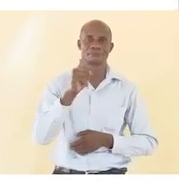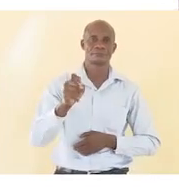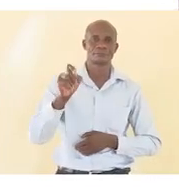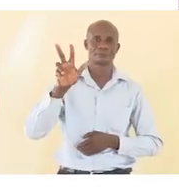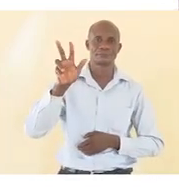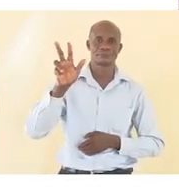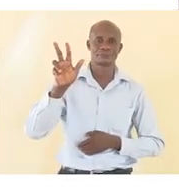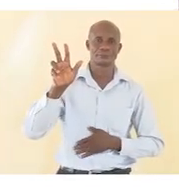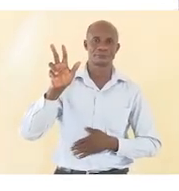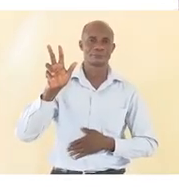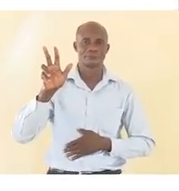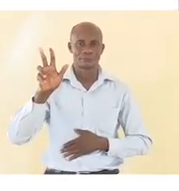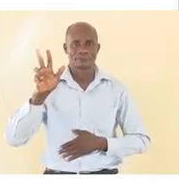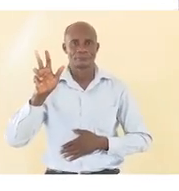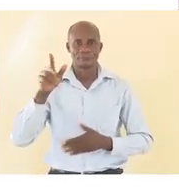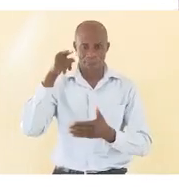Question three.